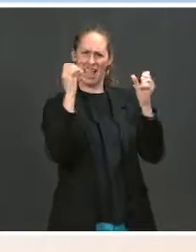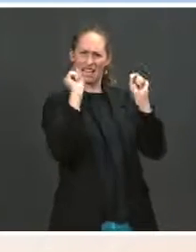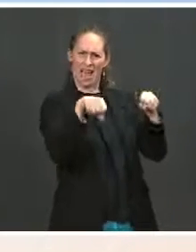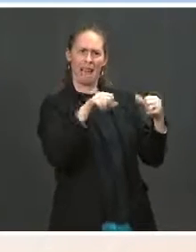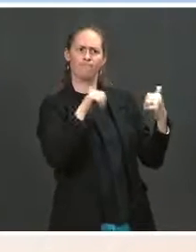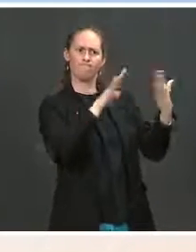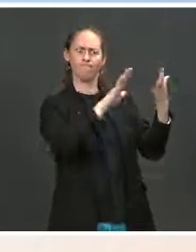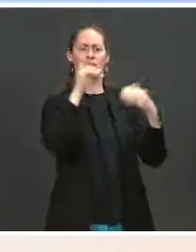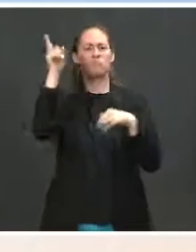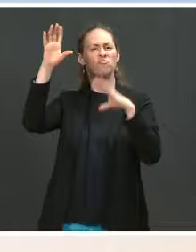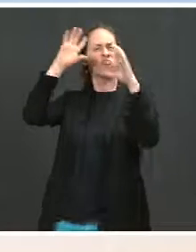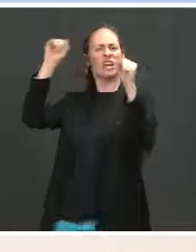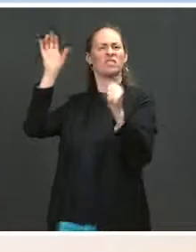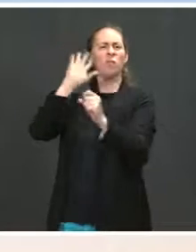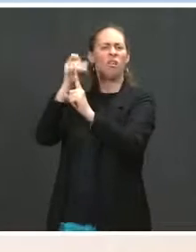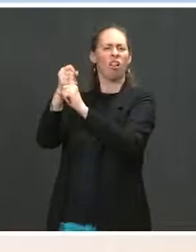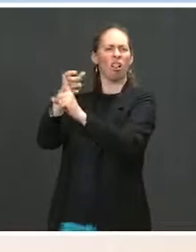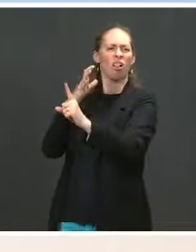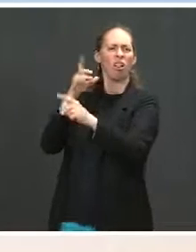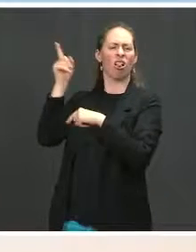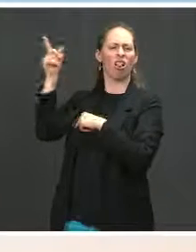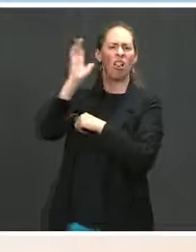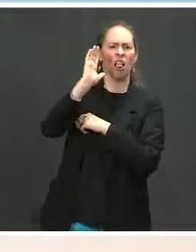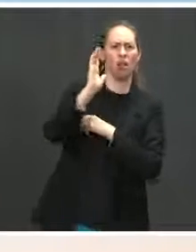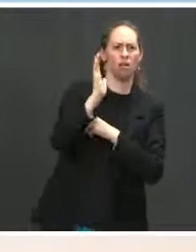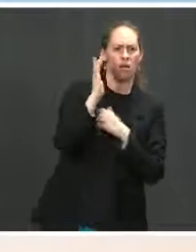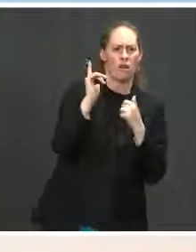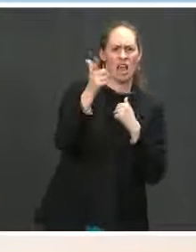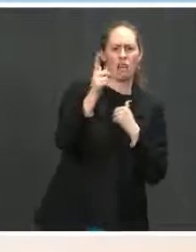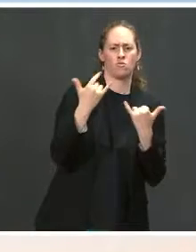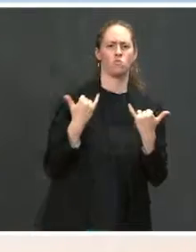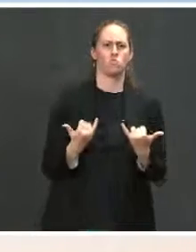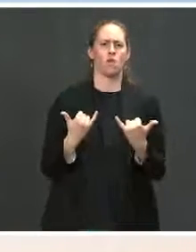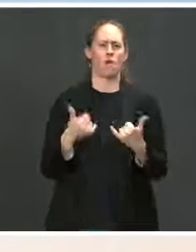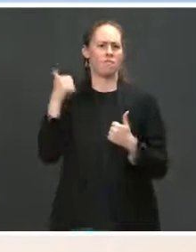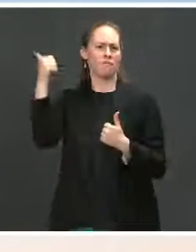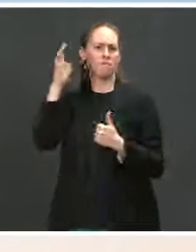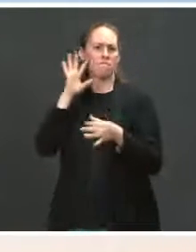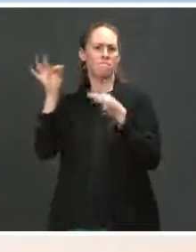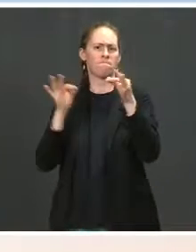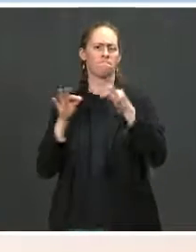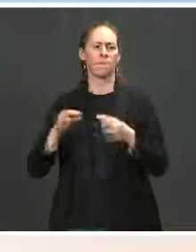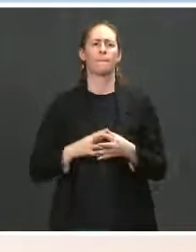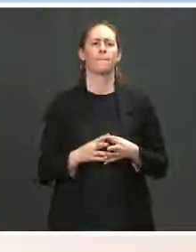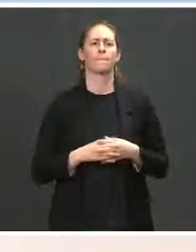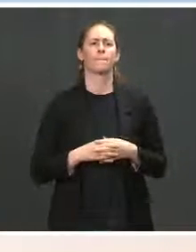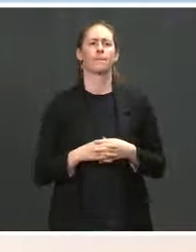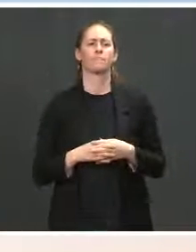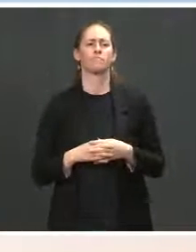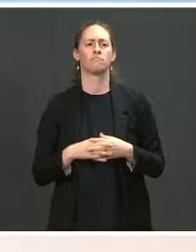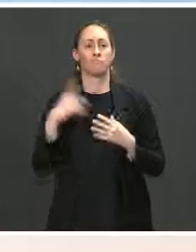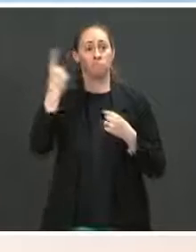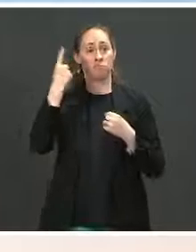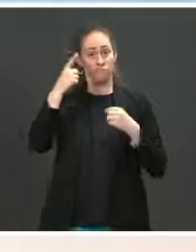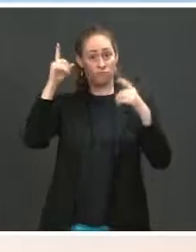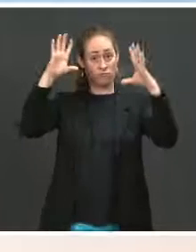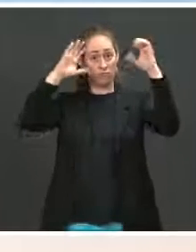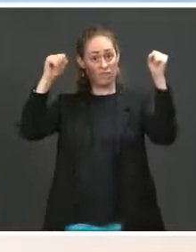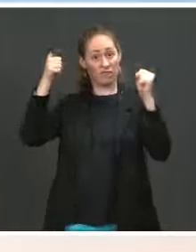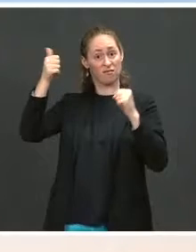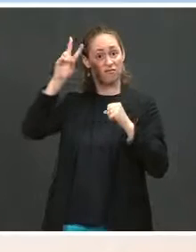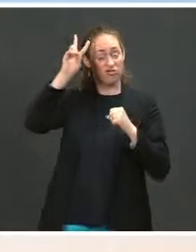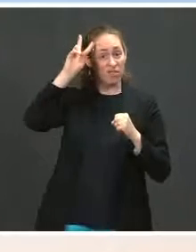speech in about an hour and a half. Could his deadline extend, or could he change his mind if you do see the situation in